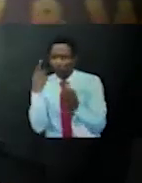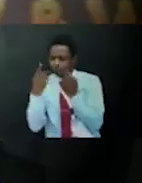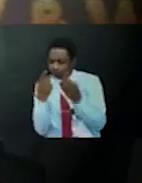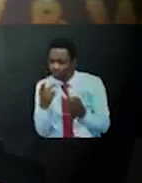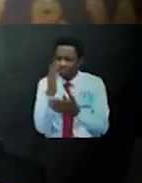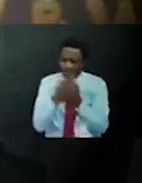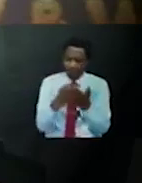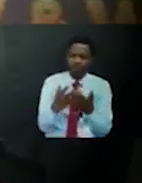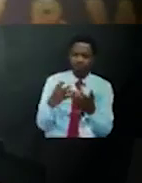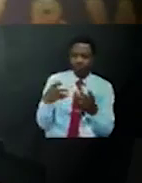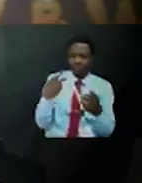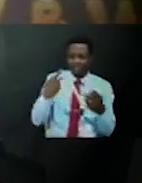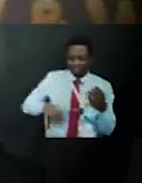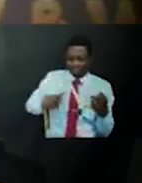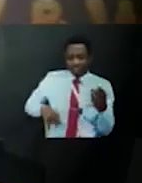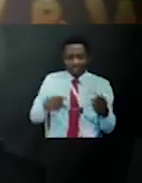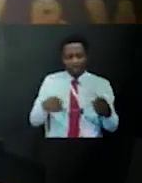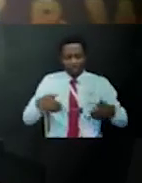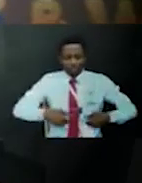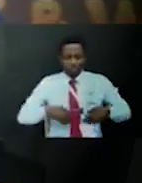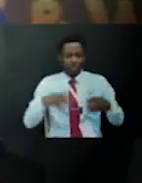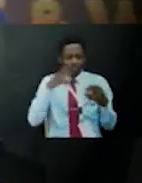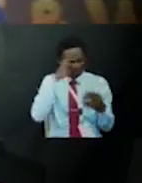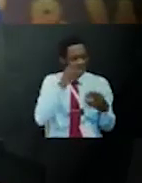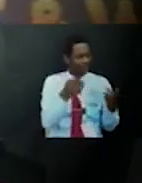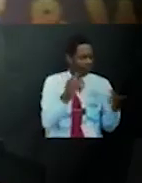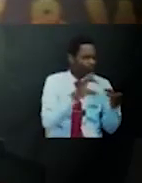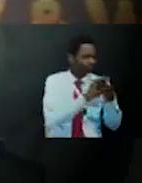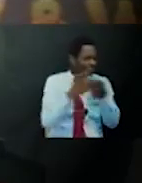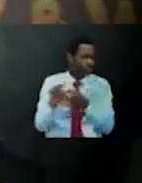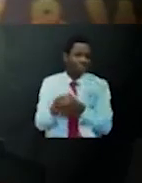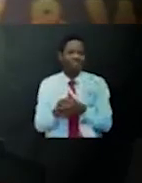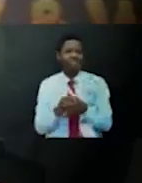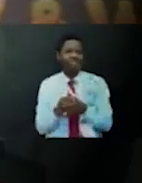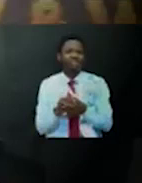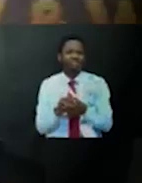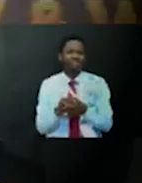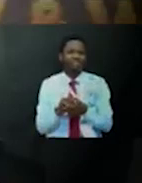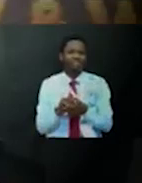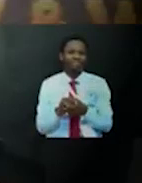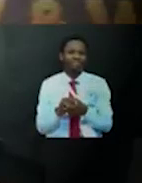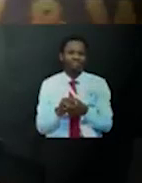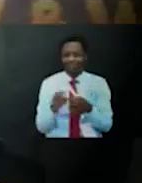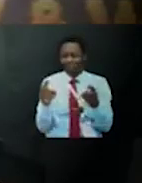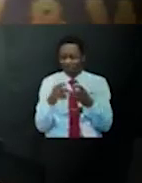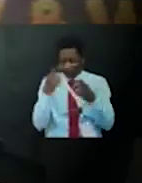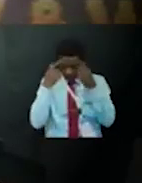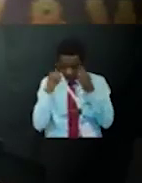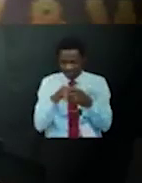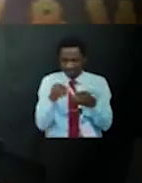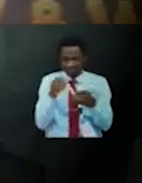the bandsmen and the young men just to connect with the youth. And by so doing, I dissolve myself into the